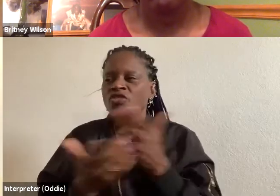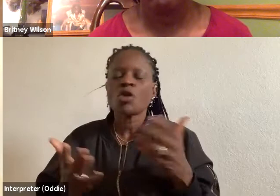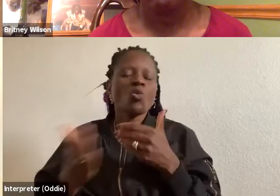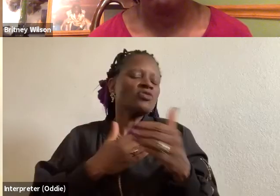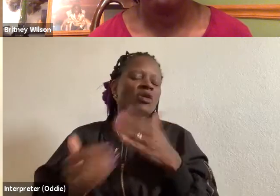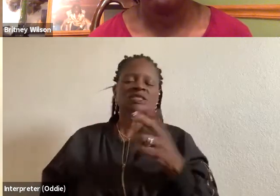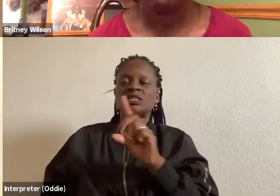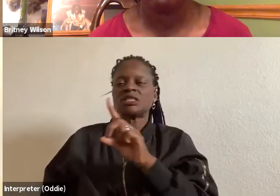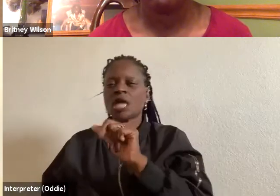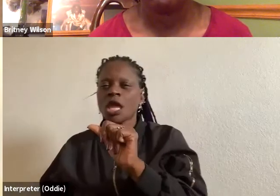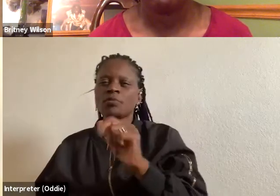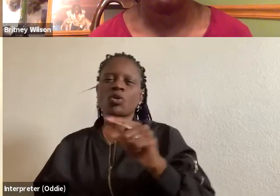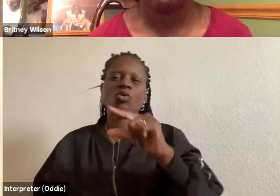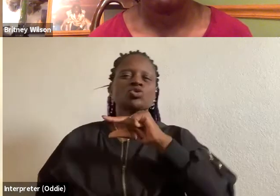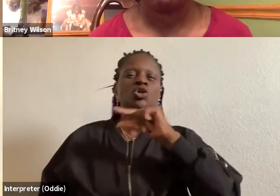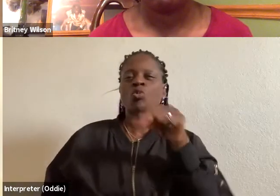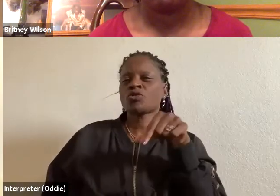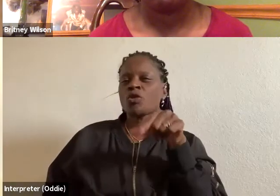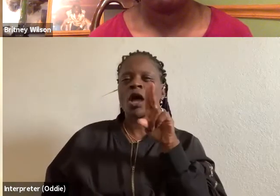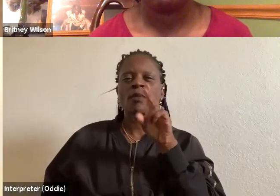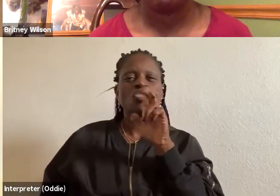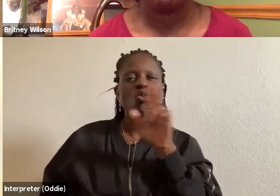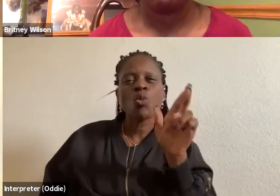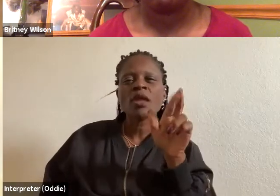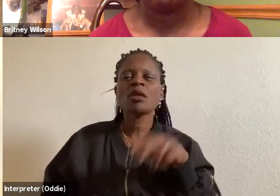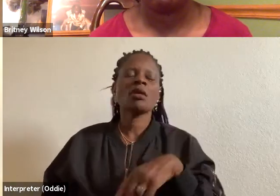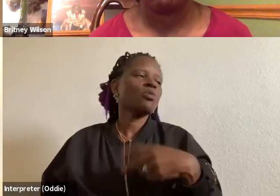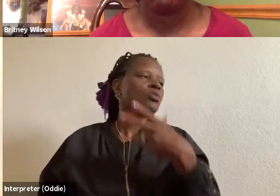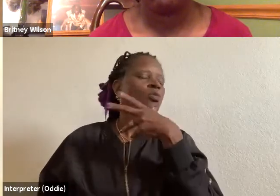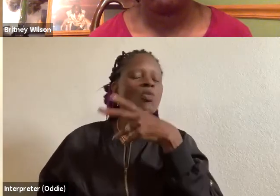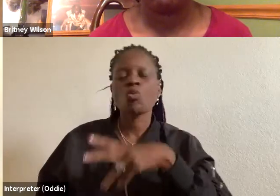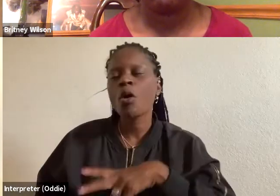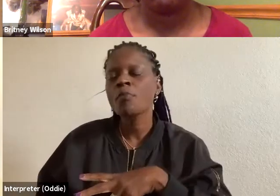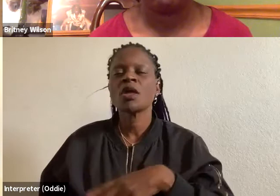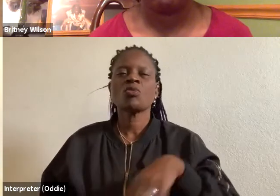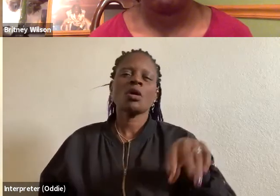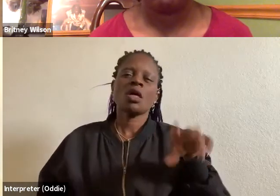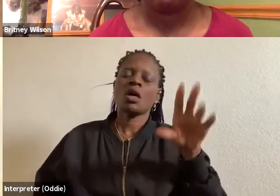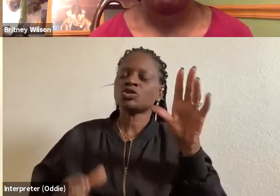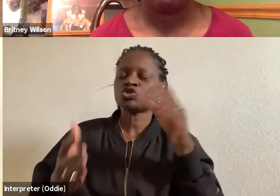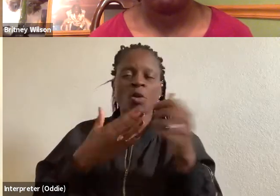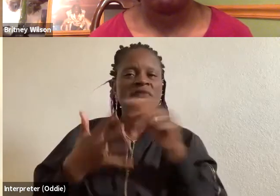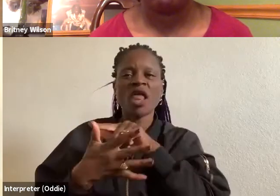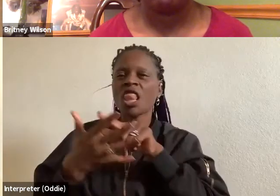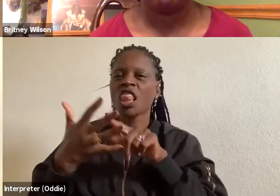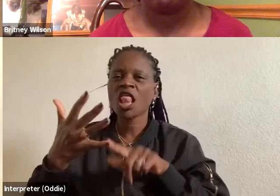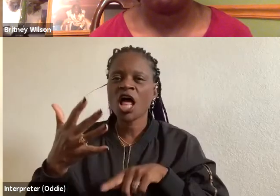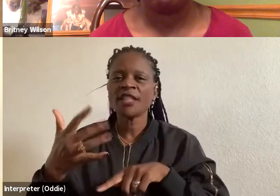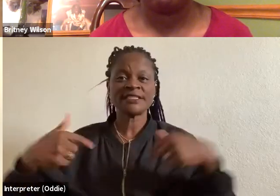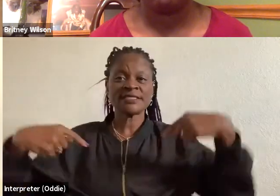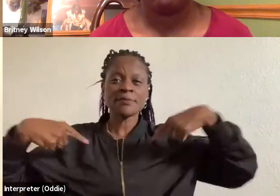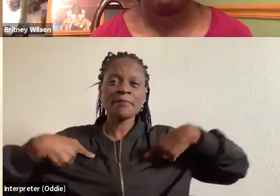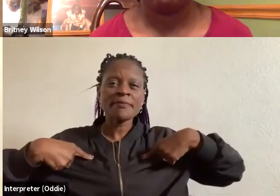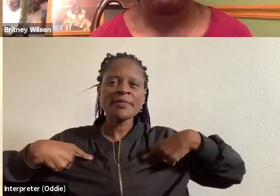a woman, et cetera, et cetera. All these things coming with them and saying, this is what you're gonna get. I'm not